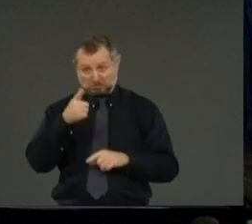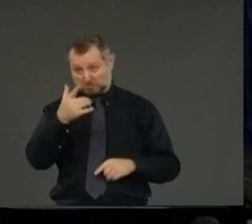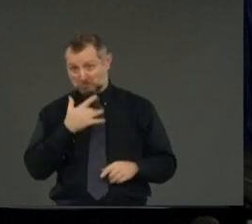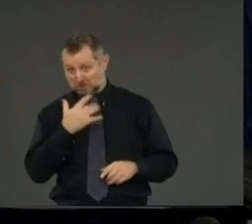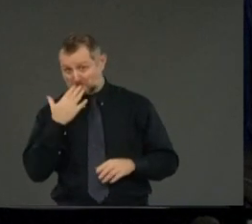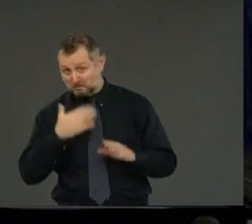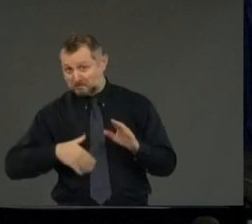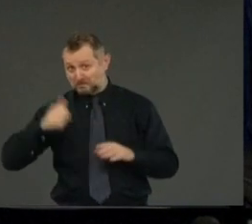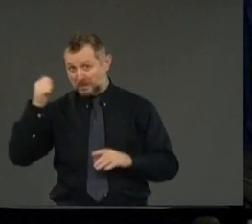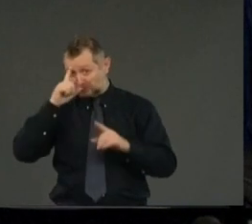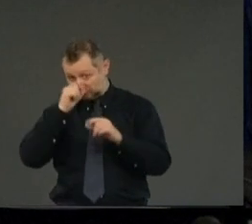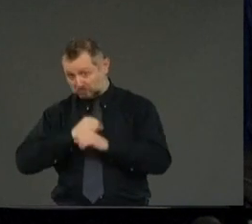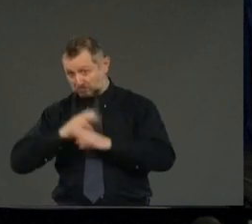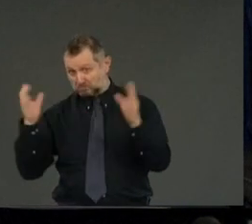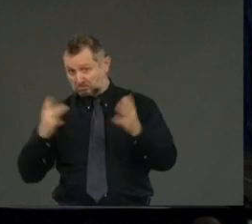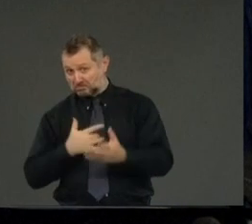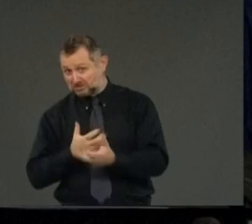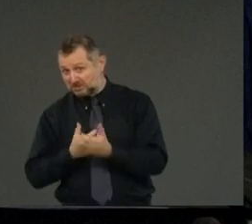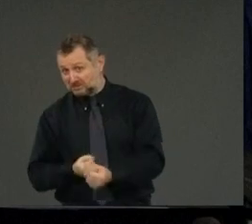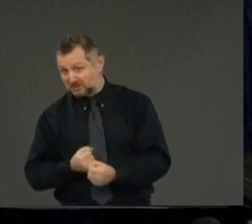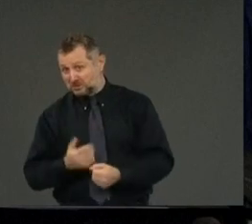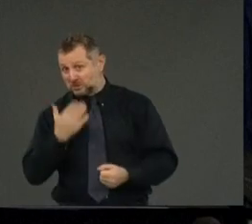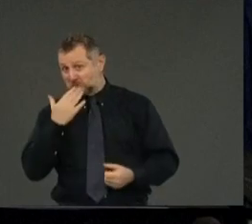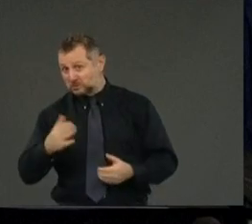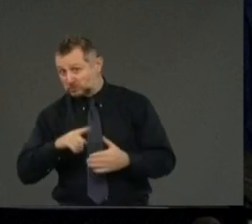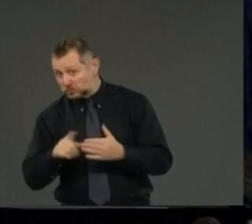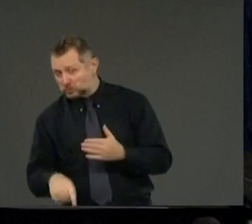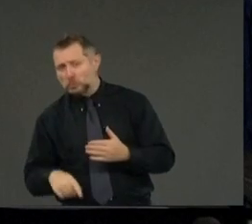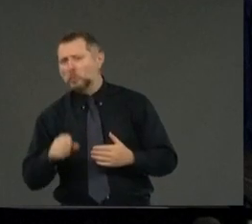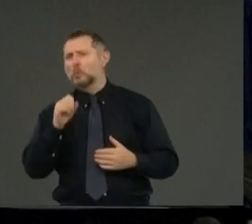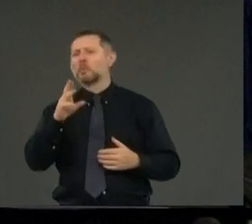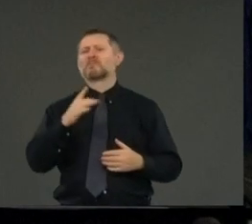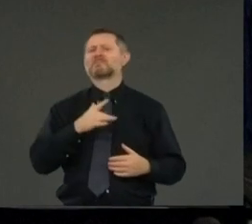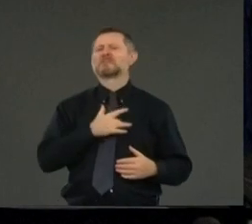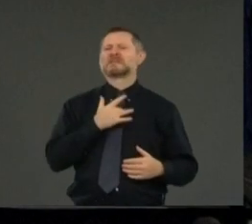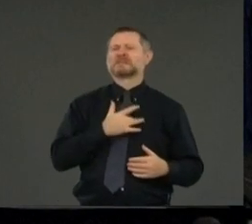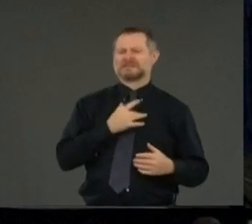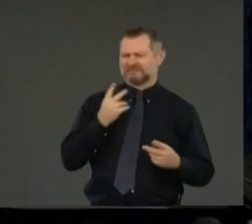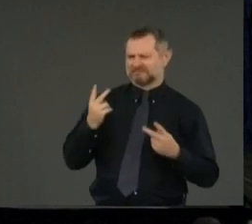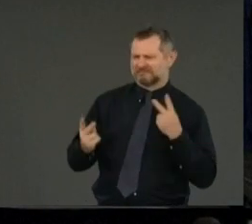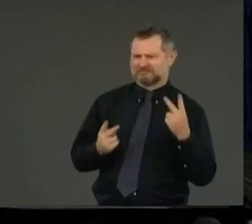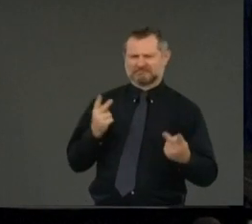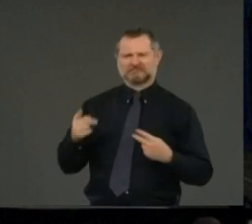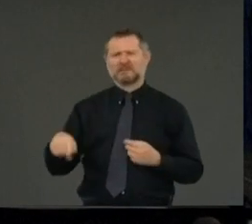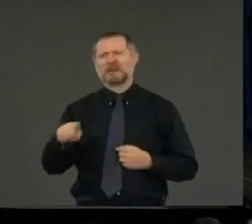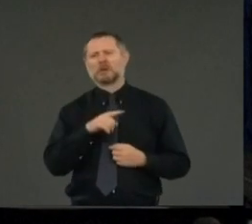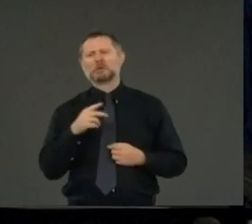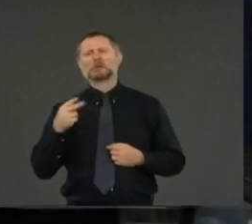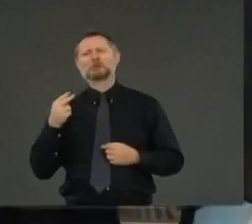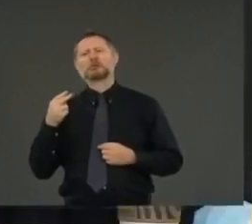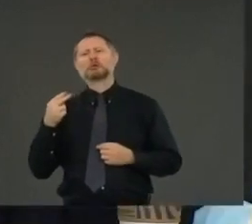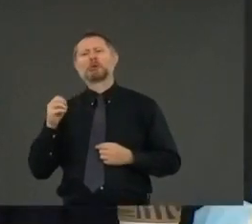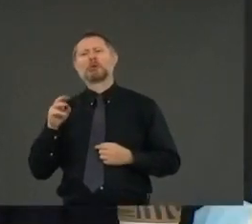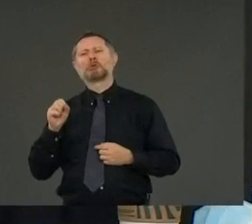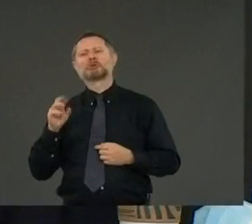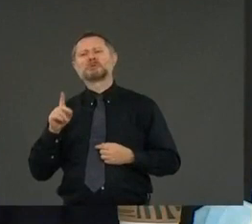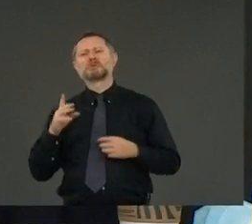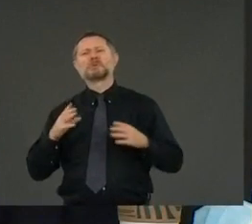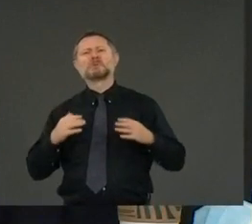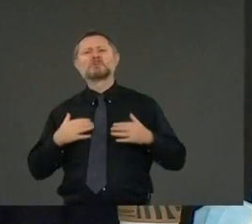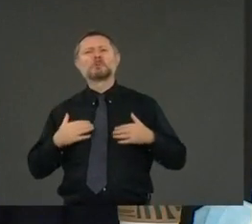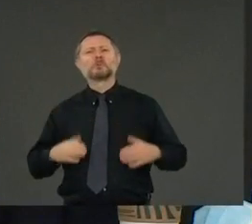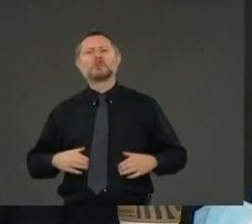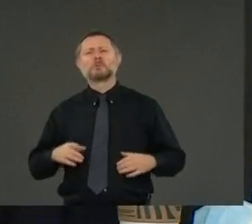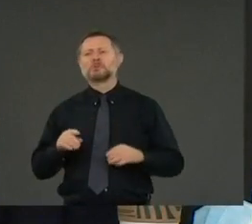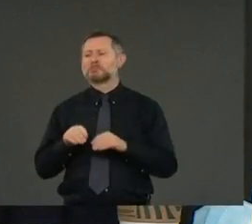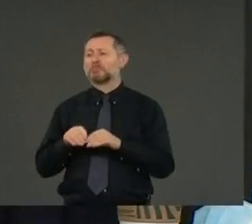reliable these are? And do you think there's some kind of herd immunity going on which might help explain the low percentage of positive